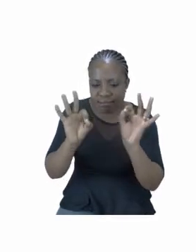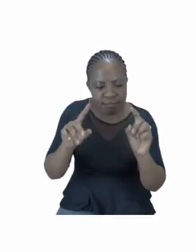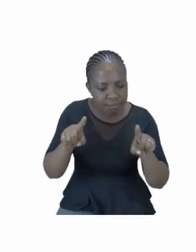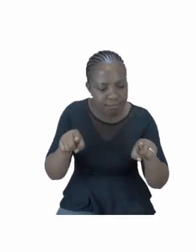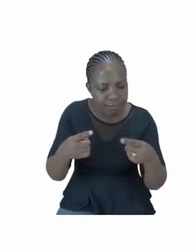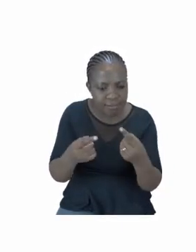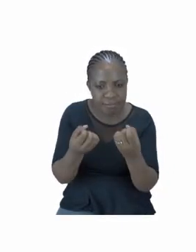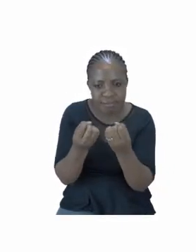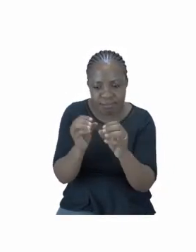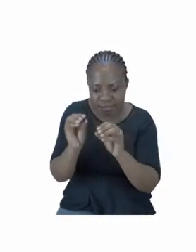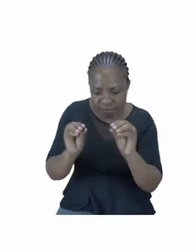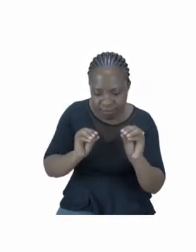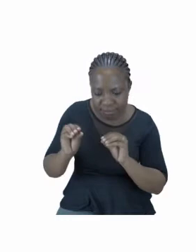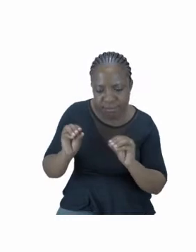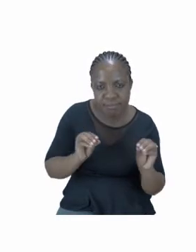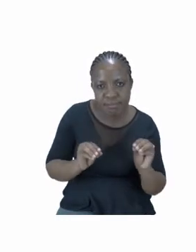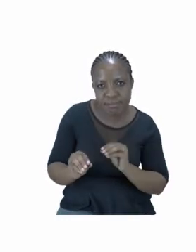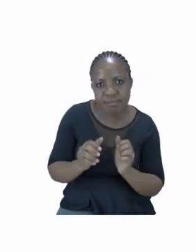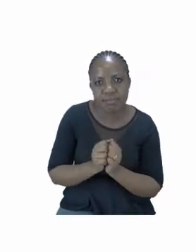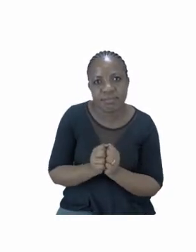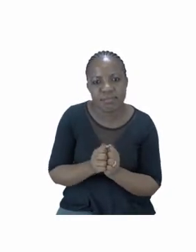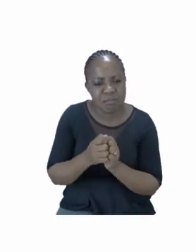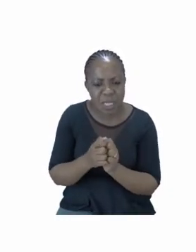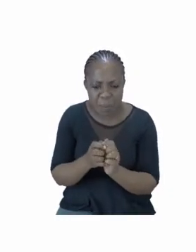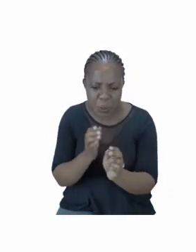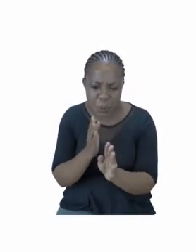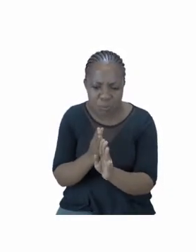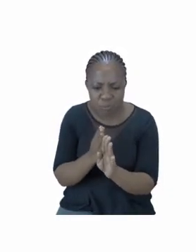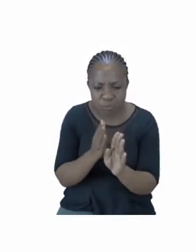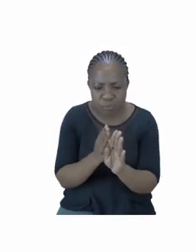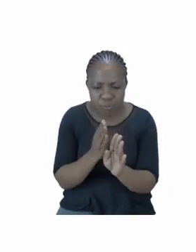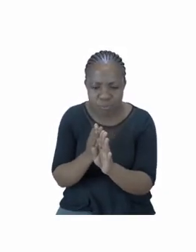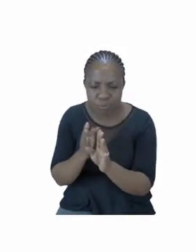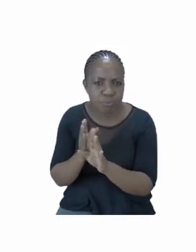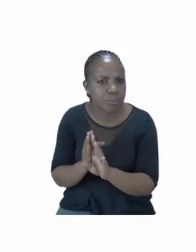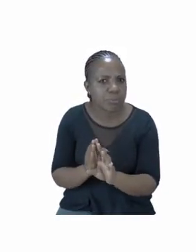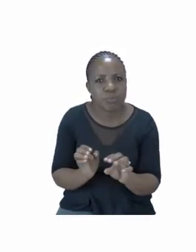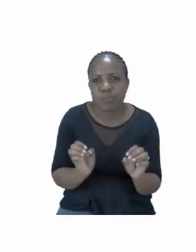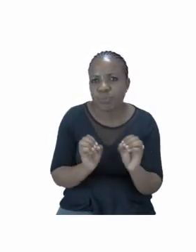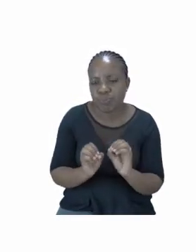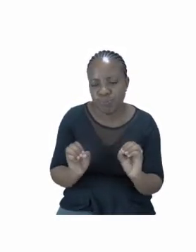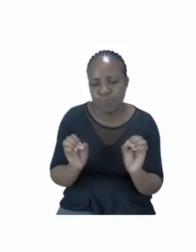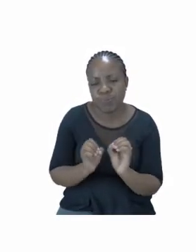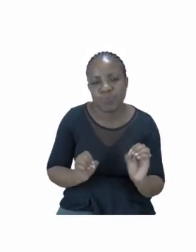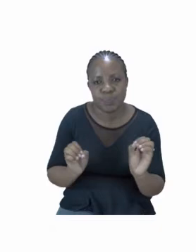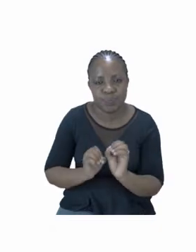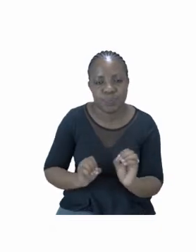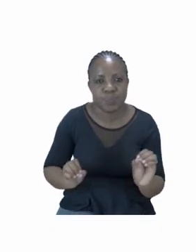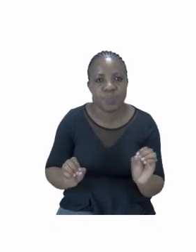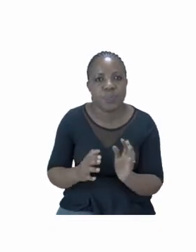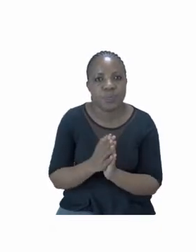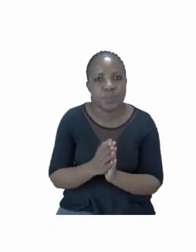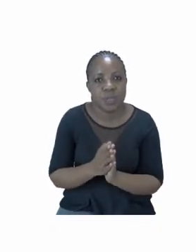things, but they are not organized. So we are going to organize them by picking